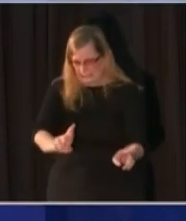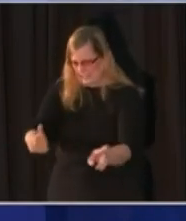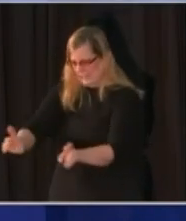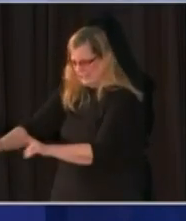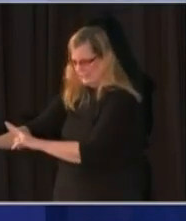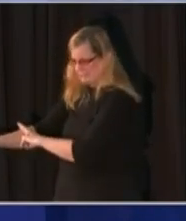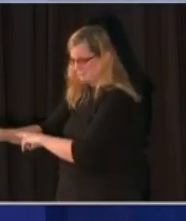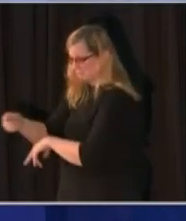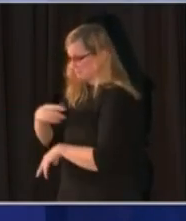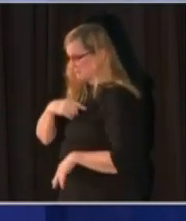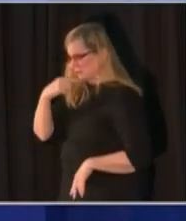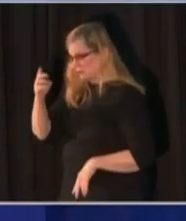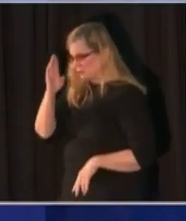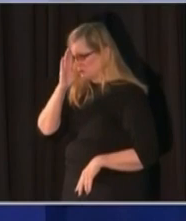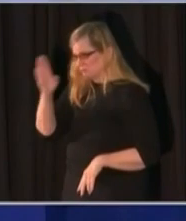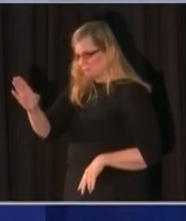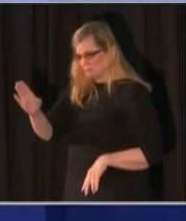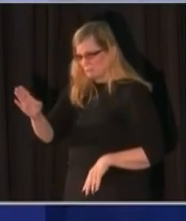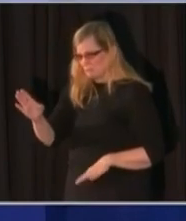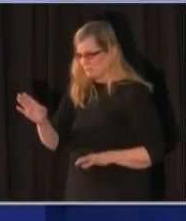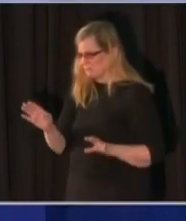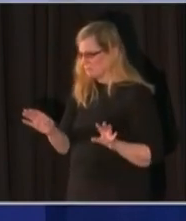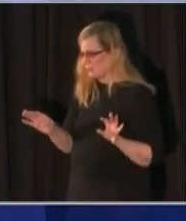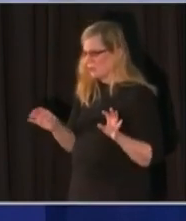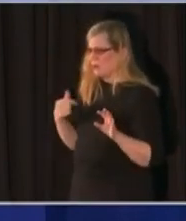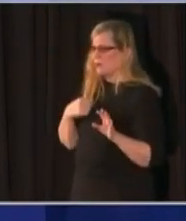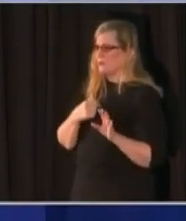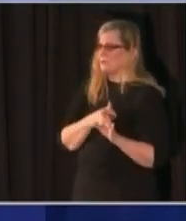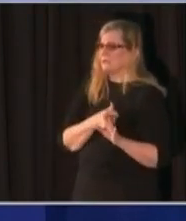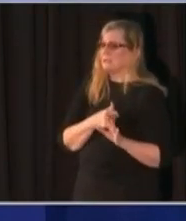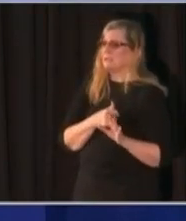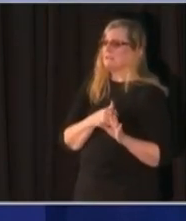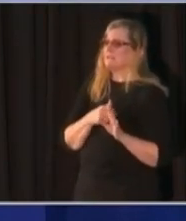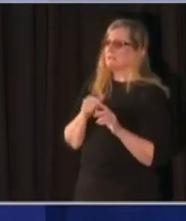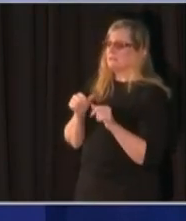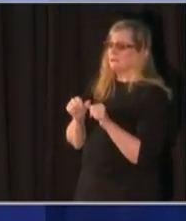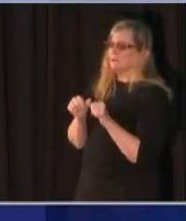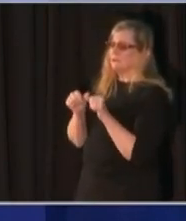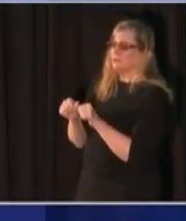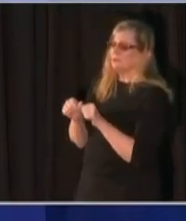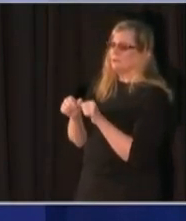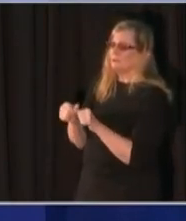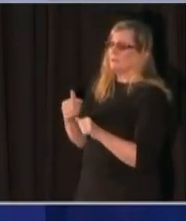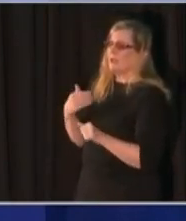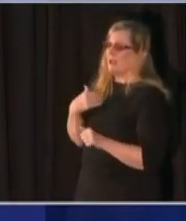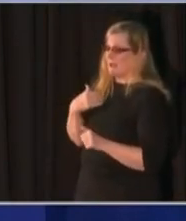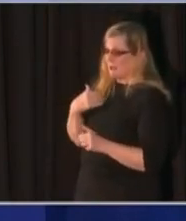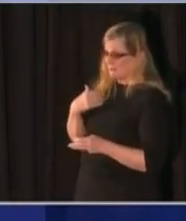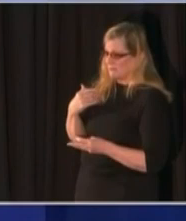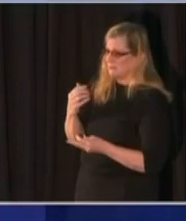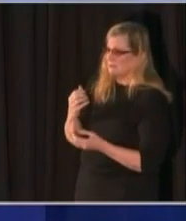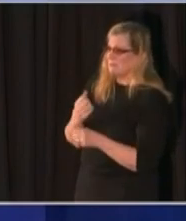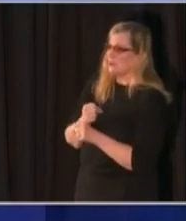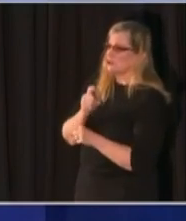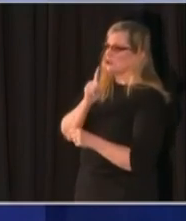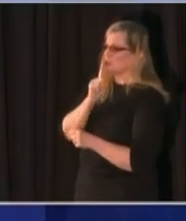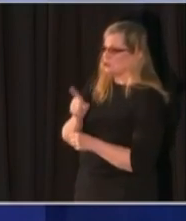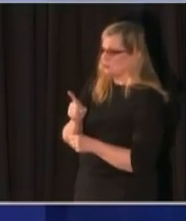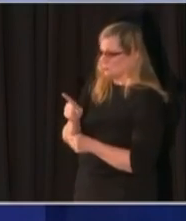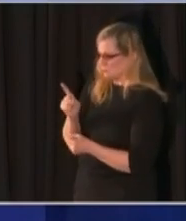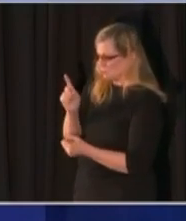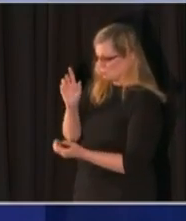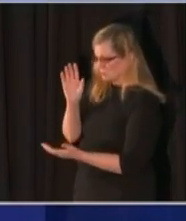how I would flatly say, Sam, is that we continue to have the opportunity to make sure that we have fewer people get infected and fewer